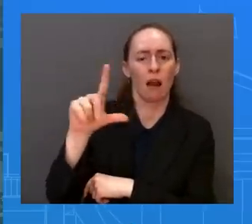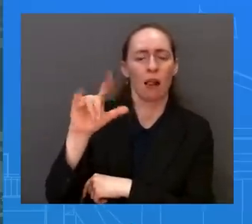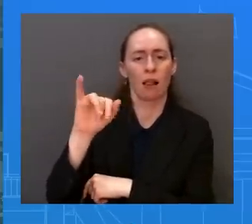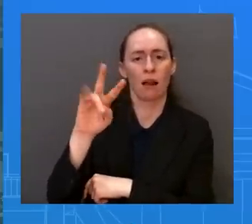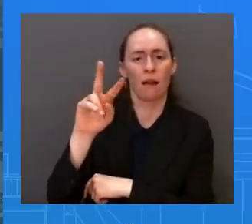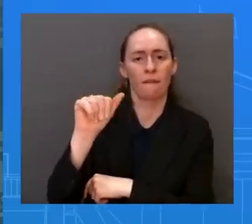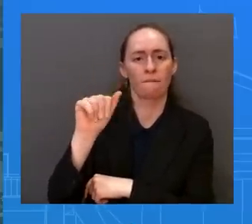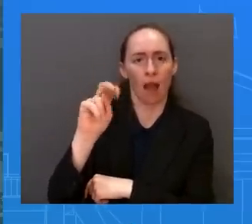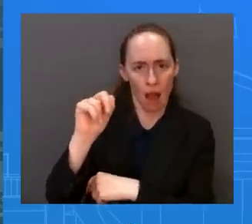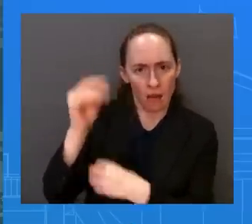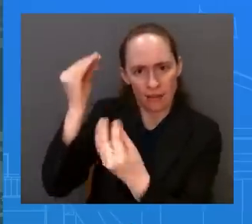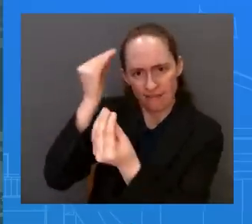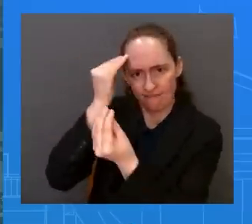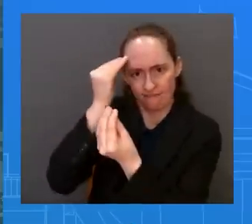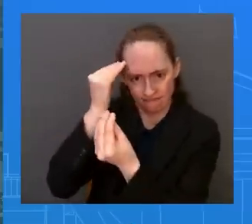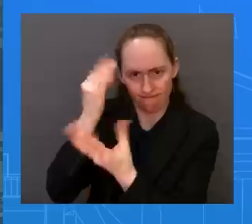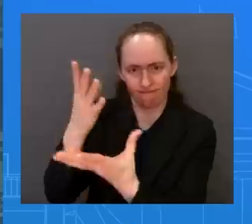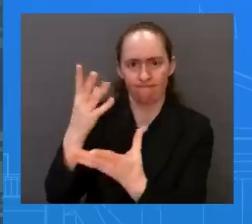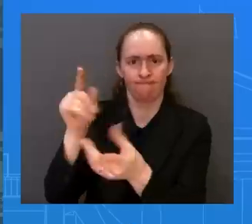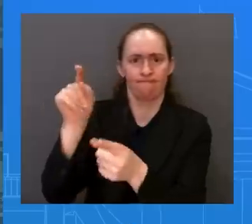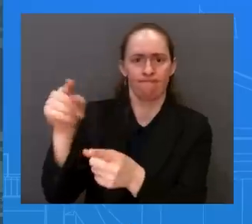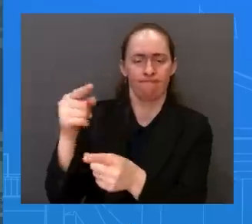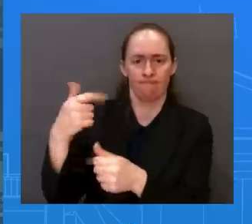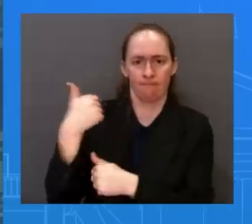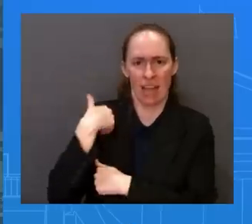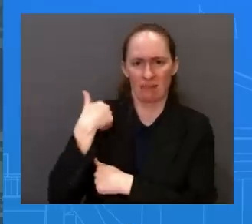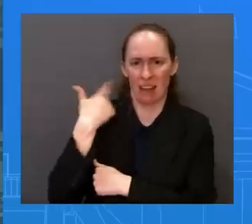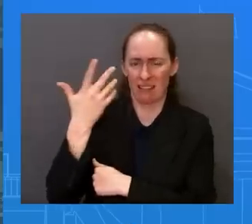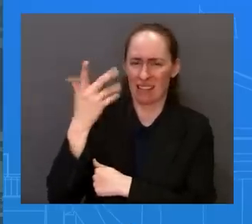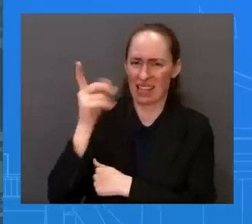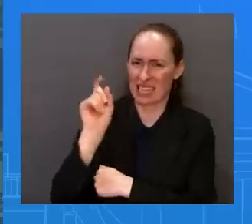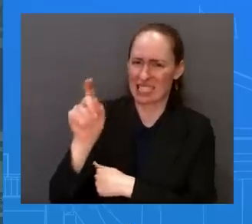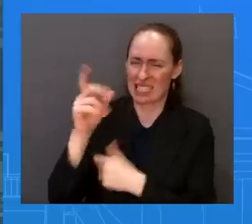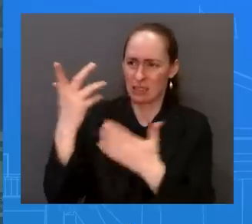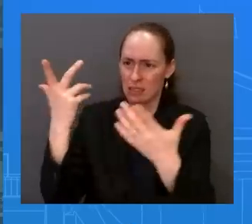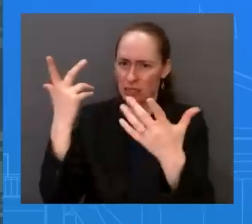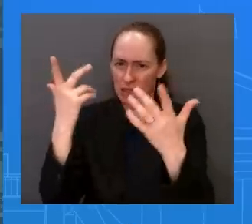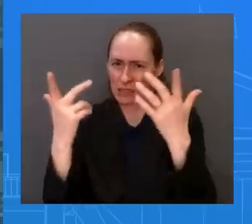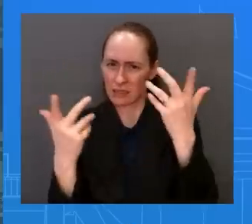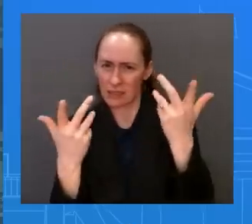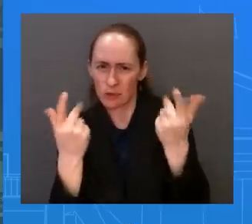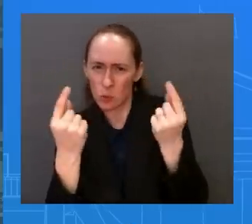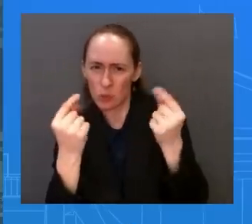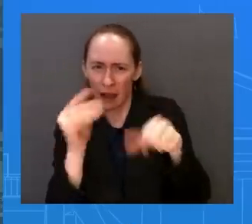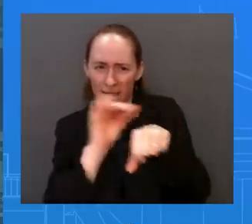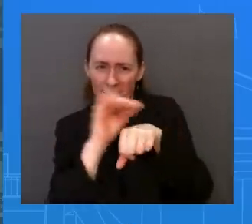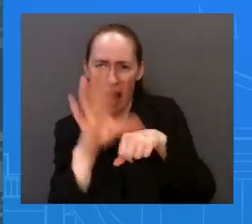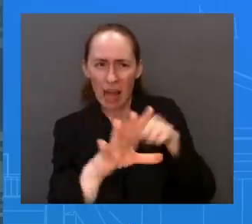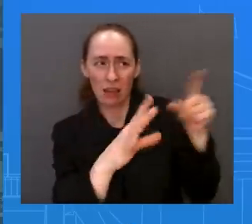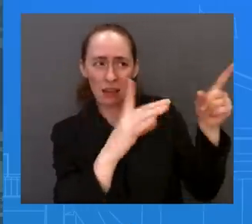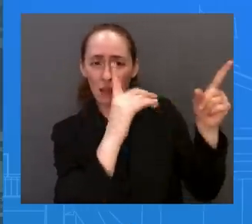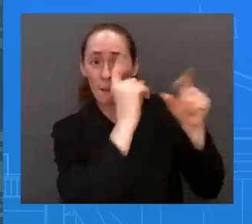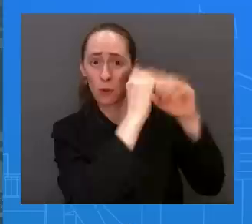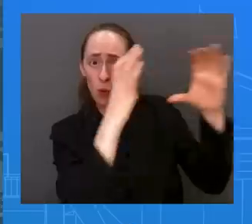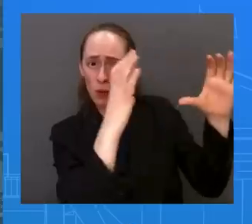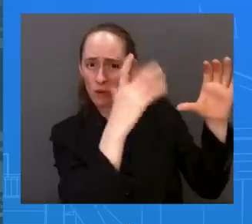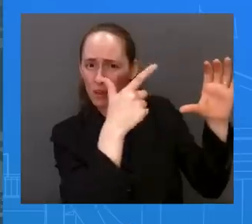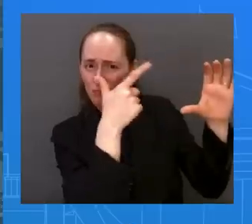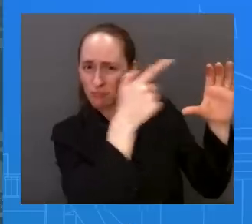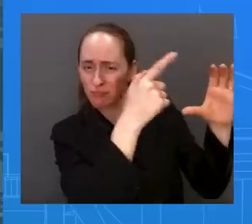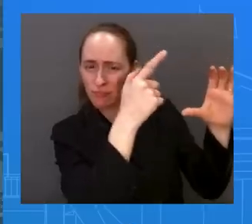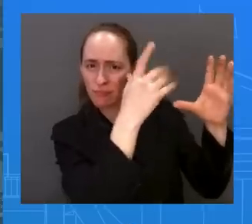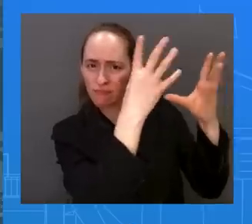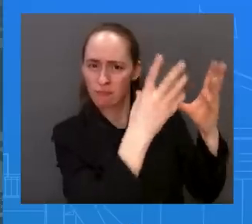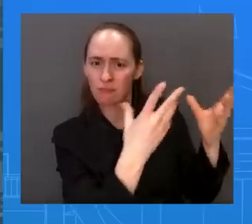balloon down immediately. The president also directed the military, the intelligence community to collect against the balloon so that we would learn more